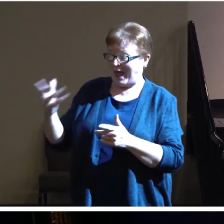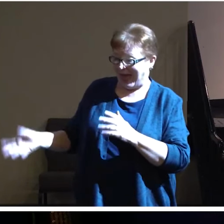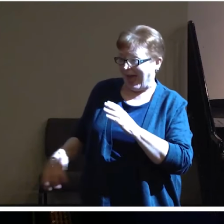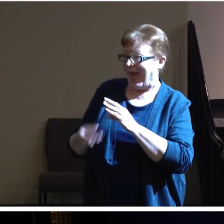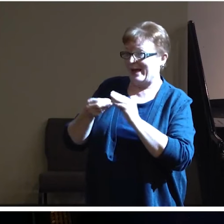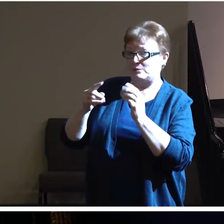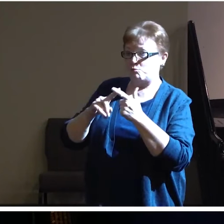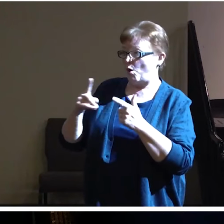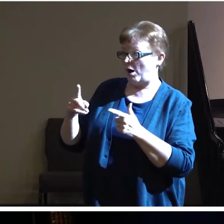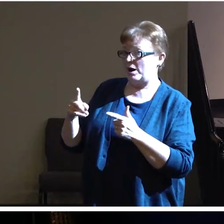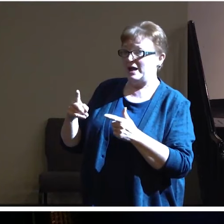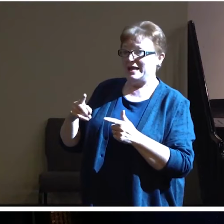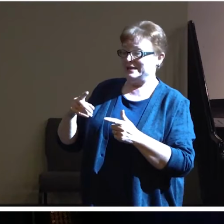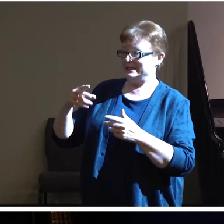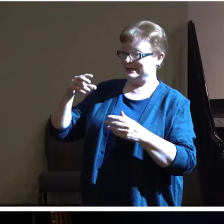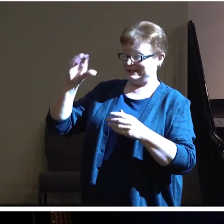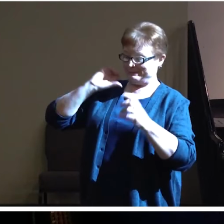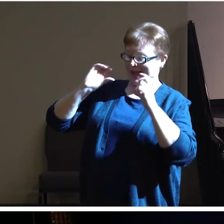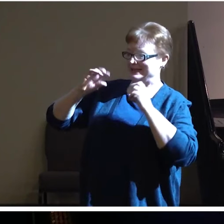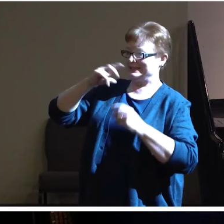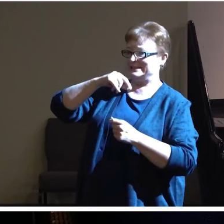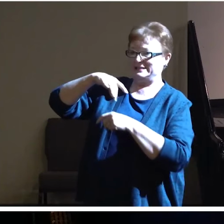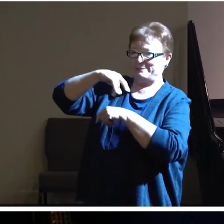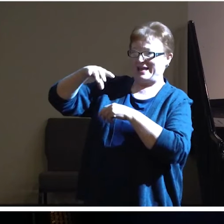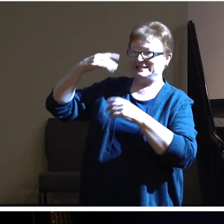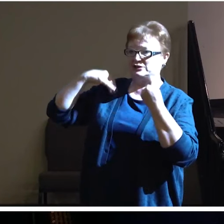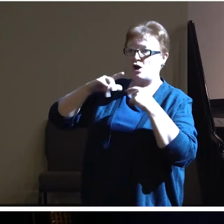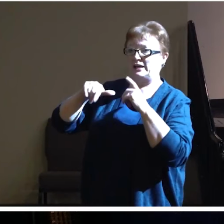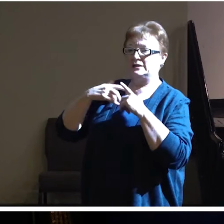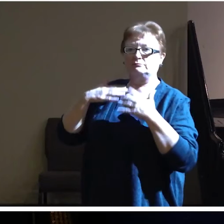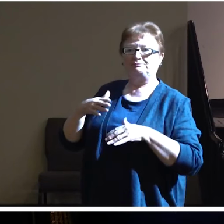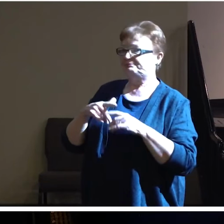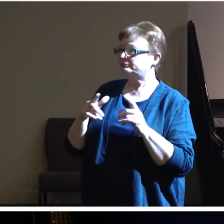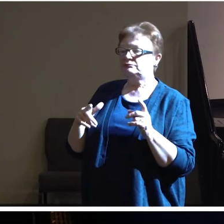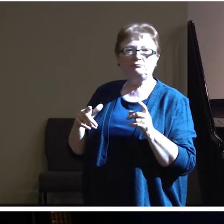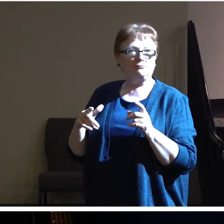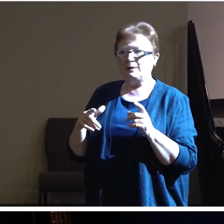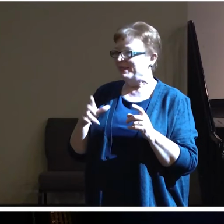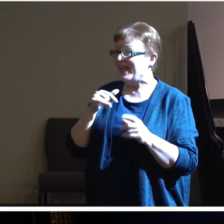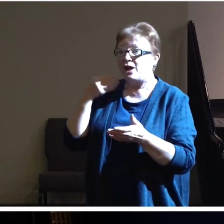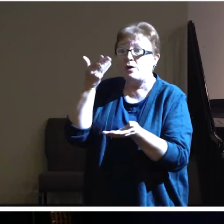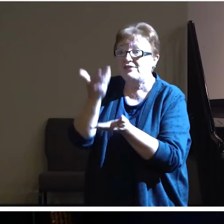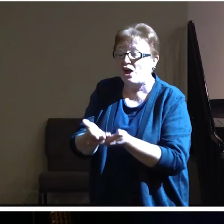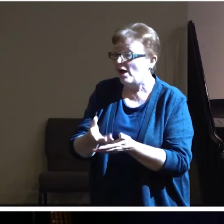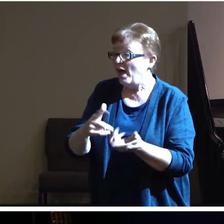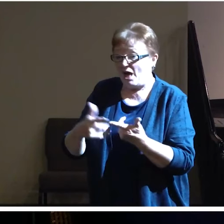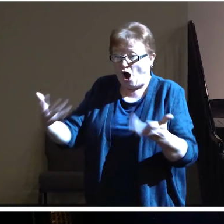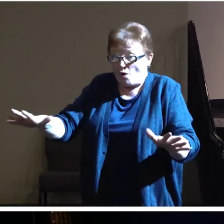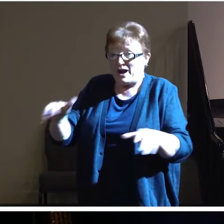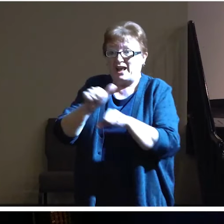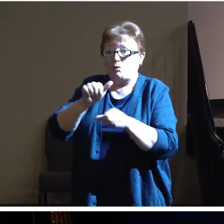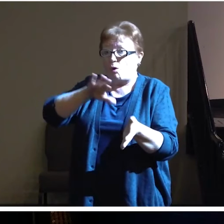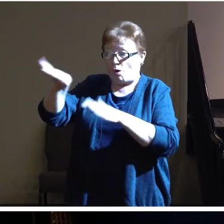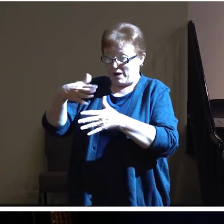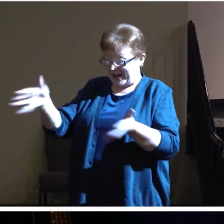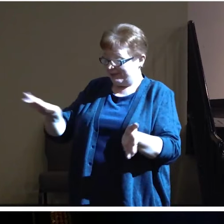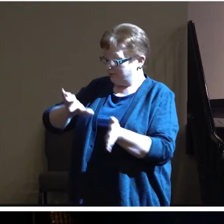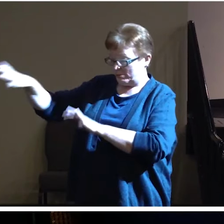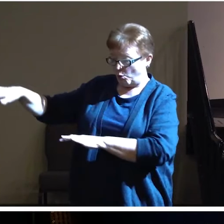But instead, they found the stone rolled away from the tomb. And when they went in, they did not find the